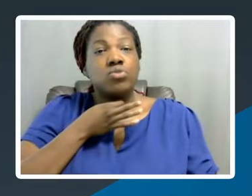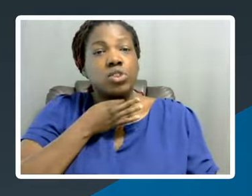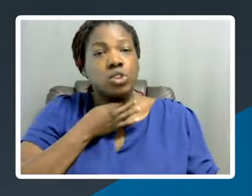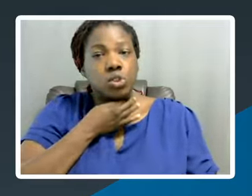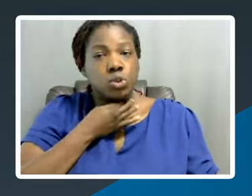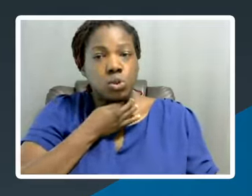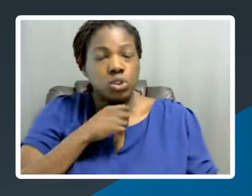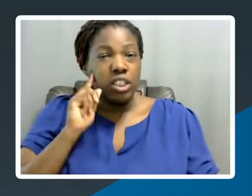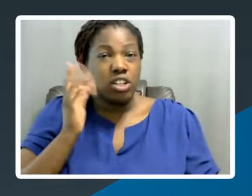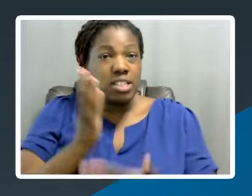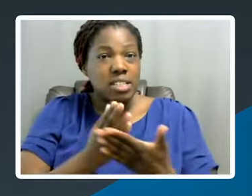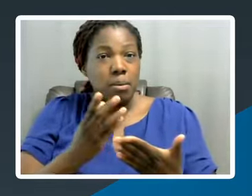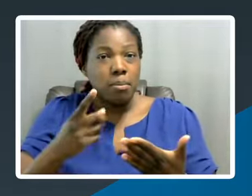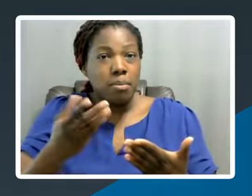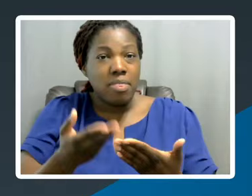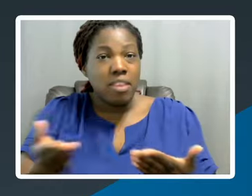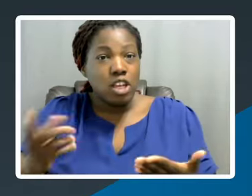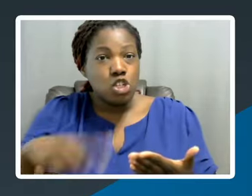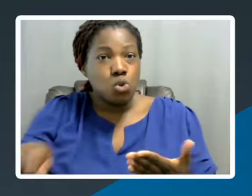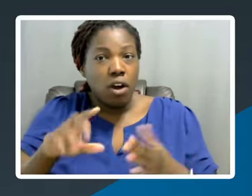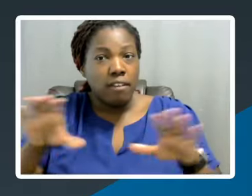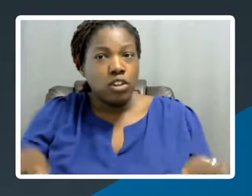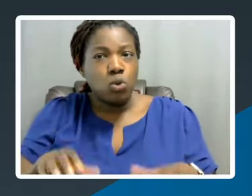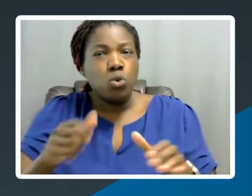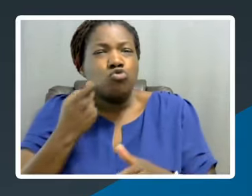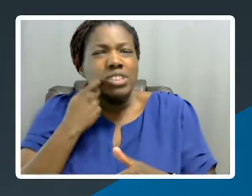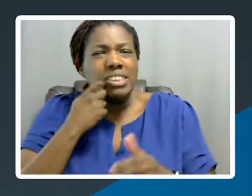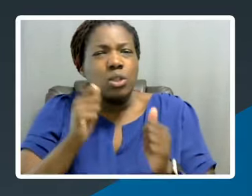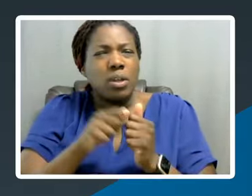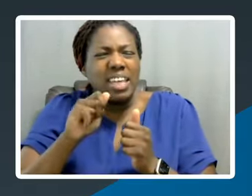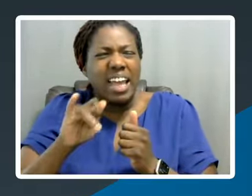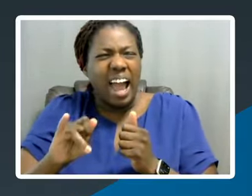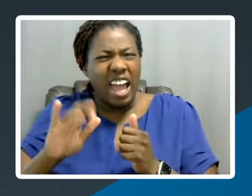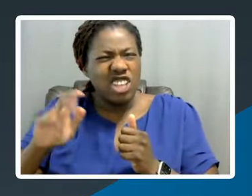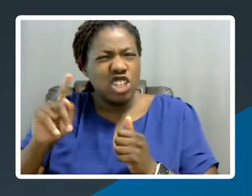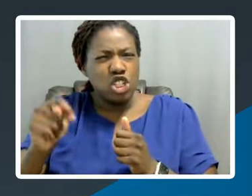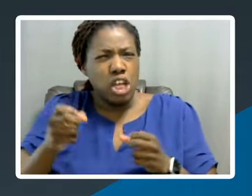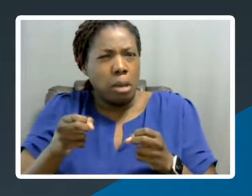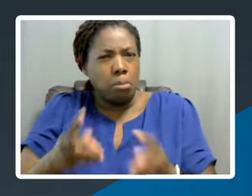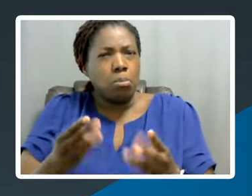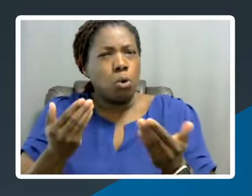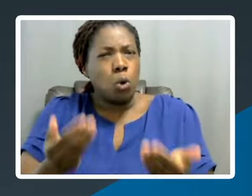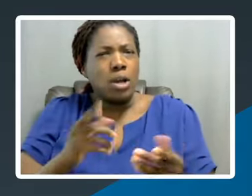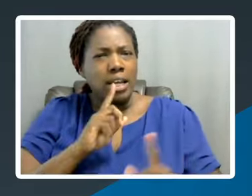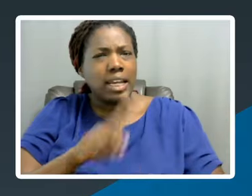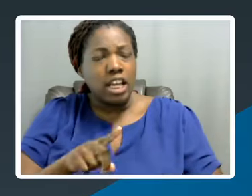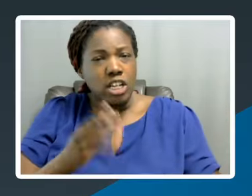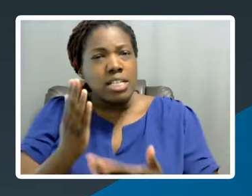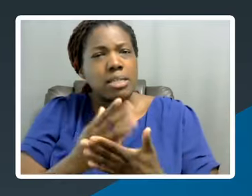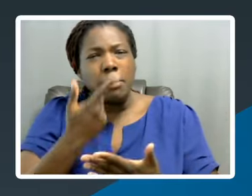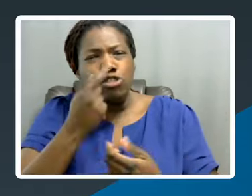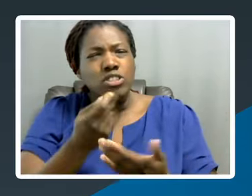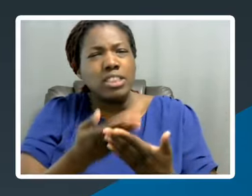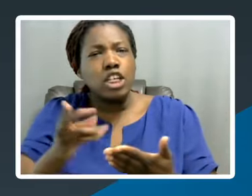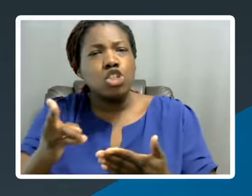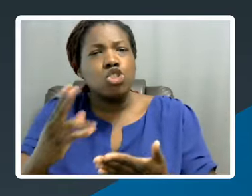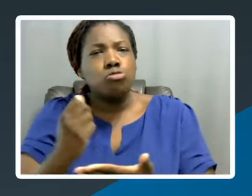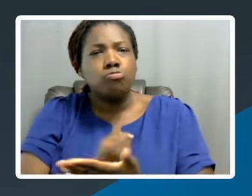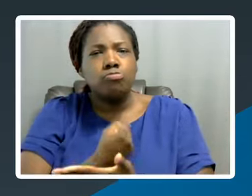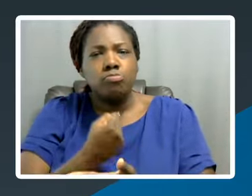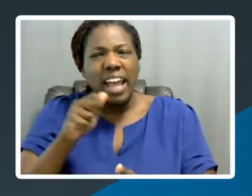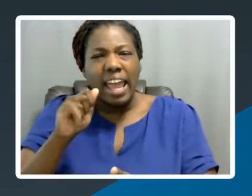you've done that are interesting with AI lately. Just go ahead and put them in the chat. Just tell me what you know, what's some interesting things that you've done with AI, and